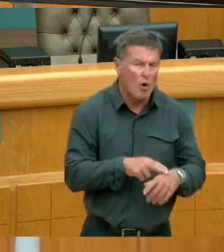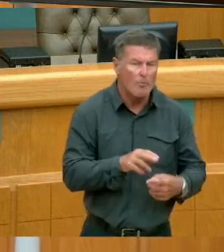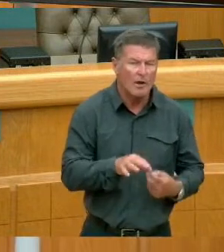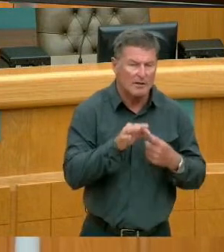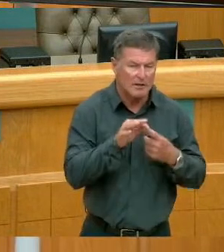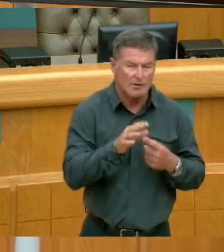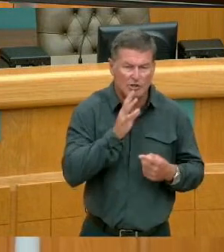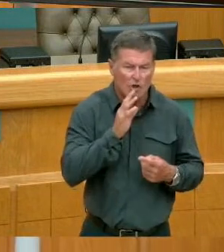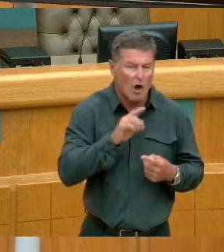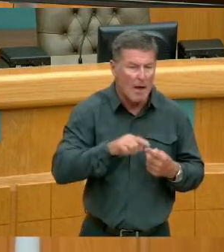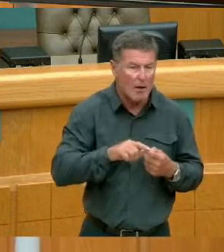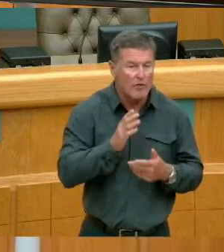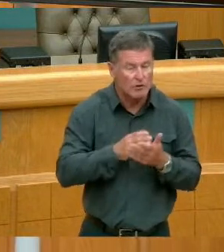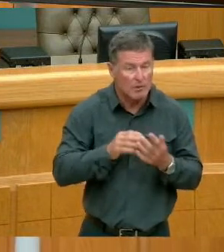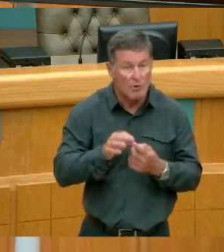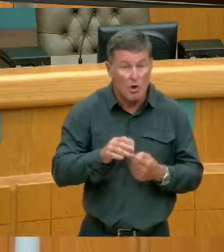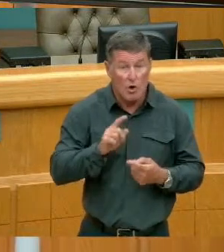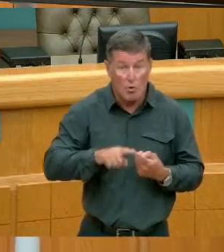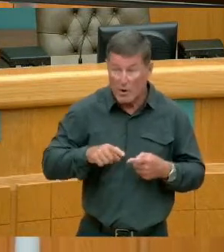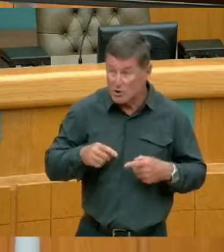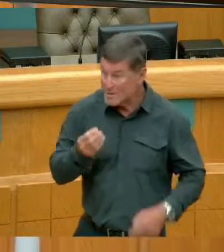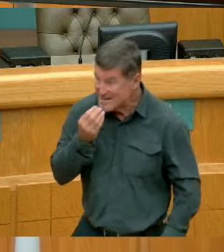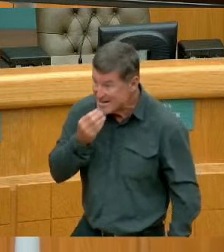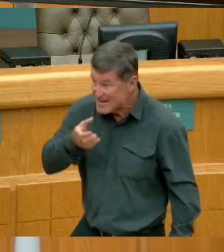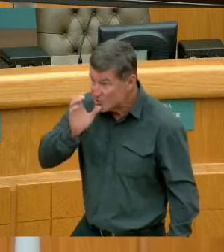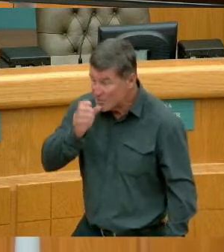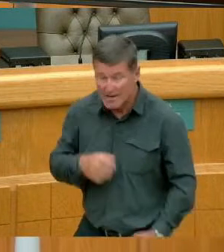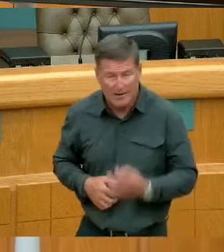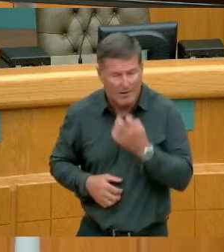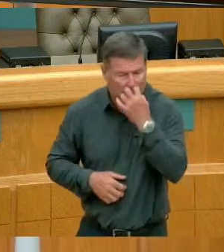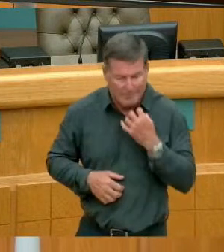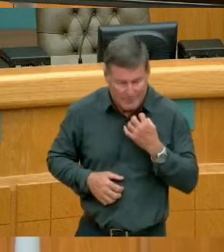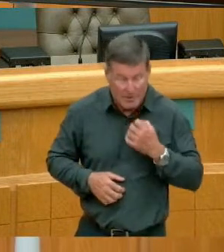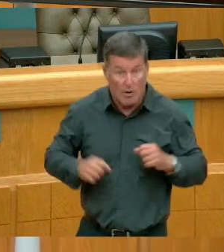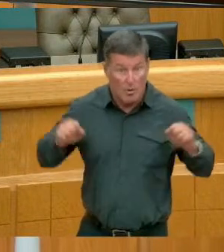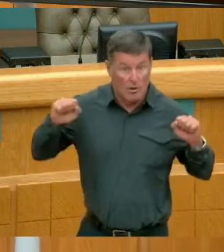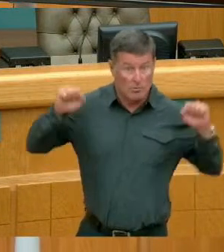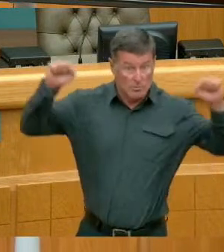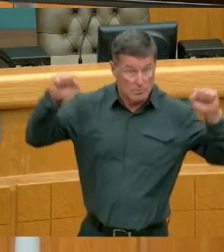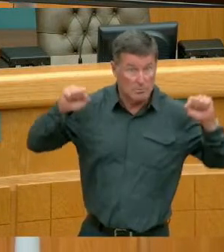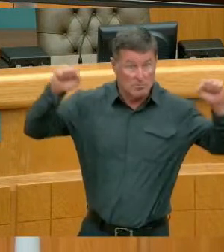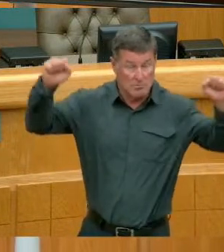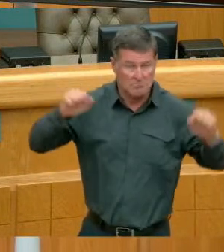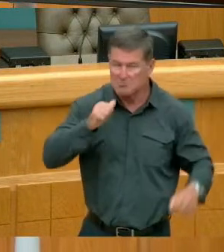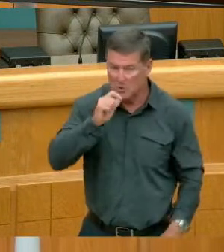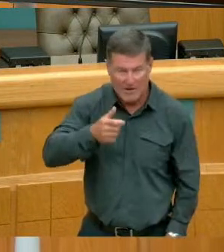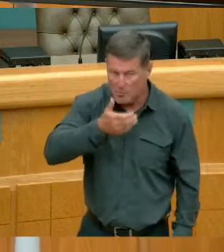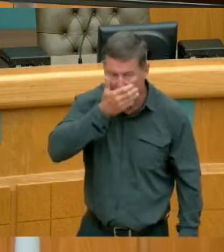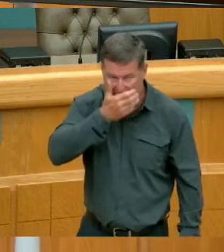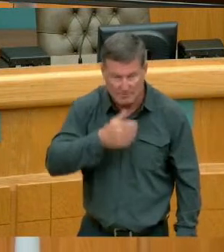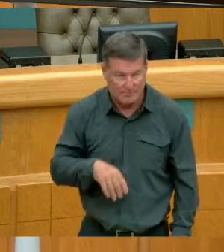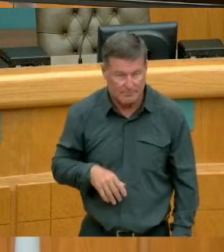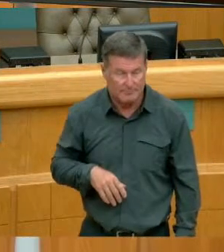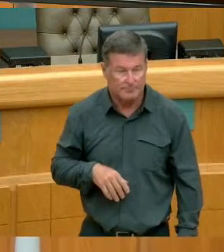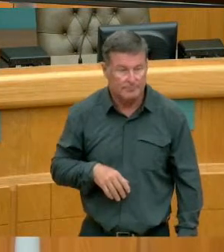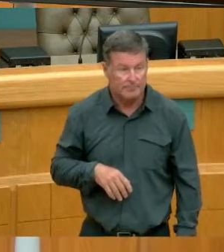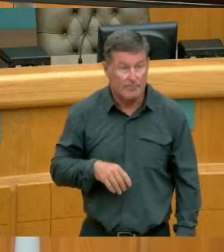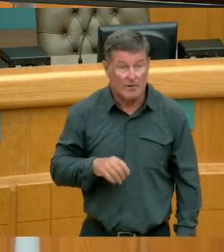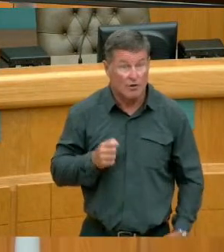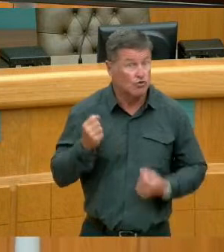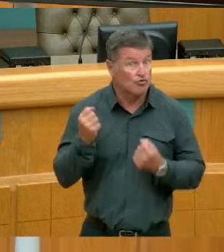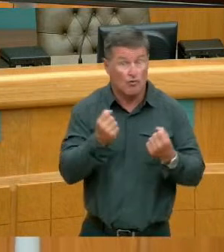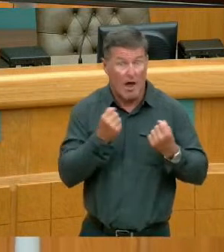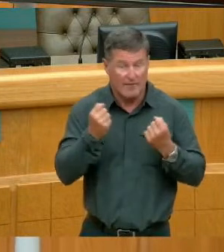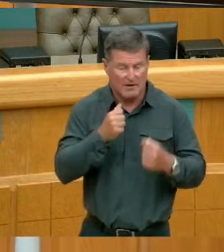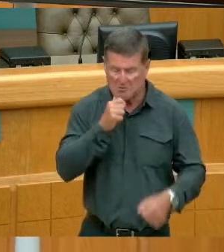talk about those. When you're eating or drinking, you don't have to wear a mask. When you're exercising or doing any outdoor activity, you don't have to. If you're